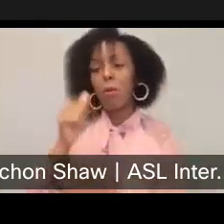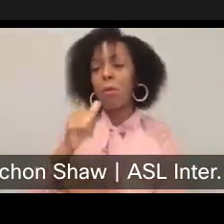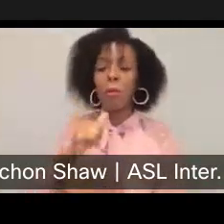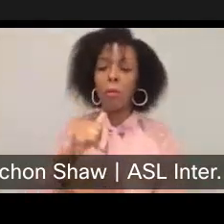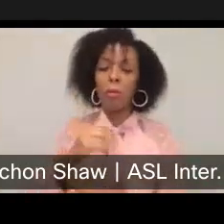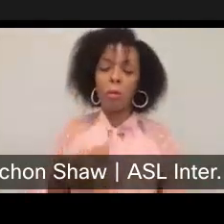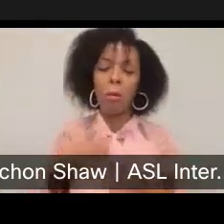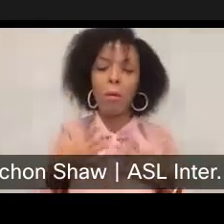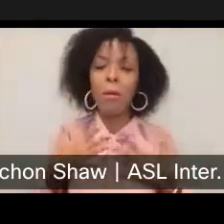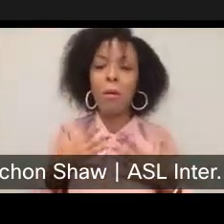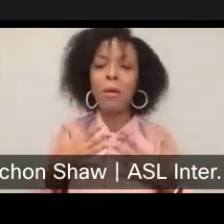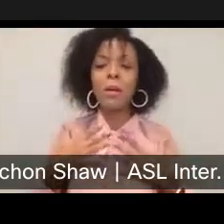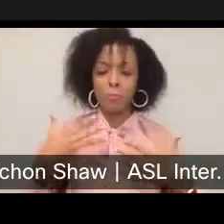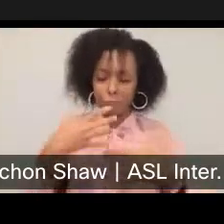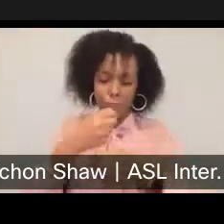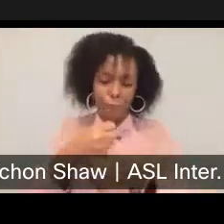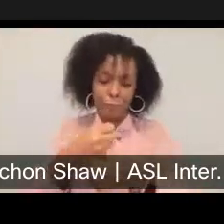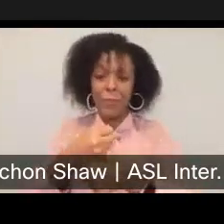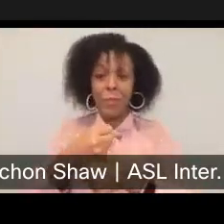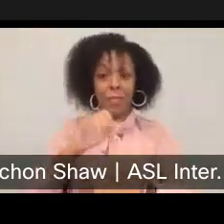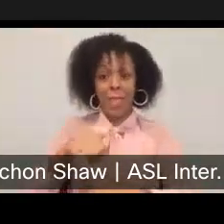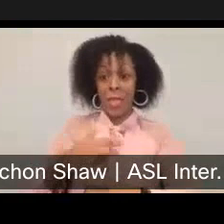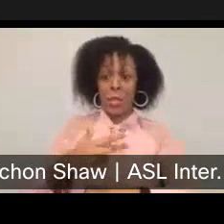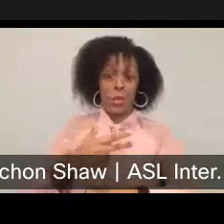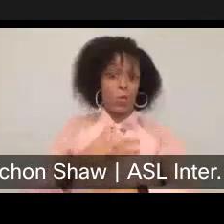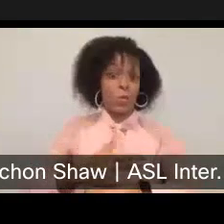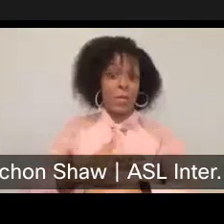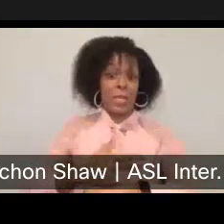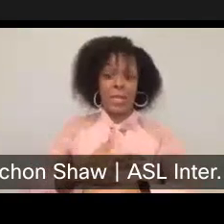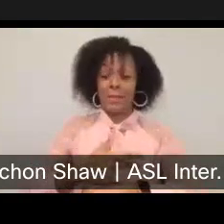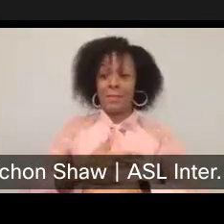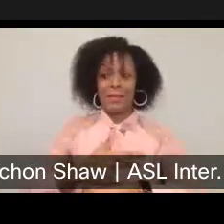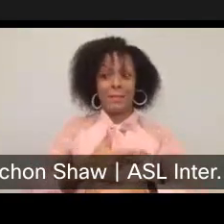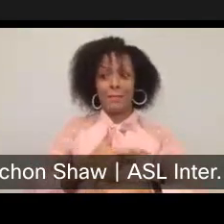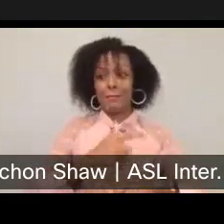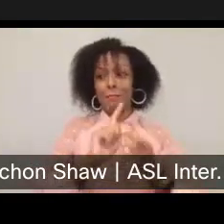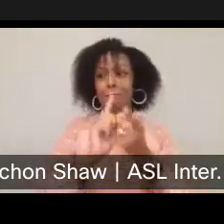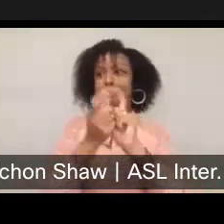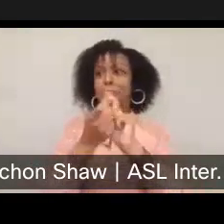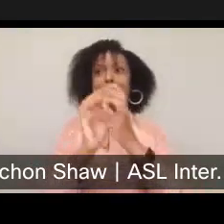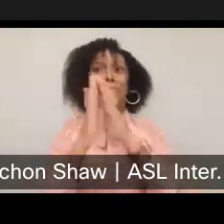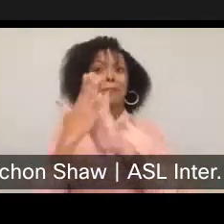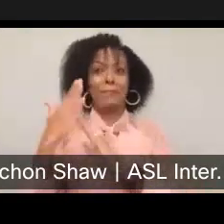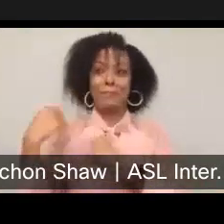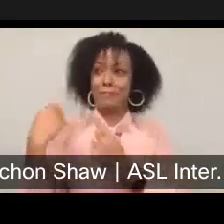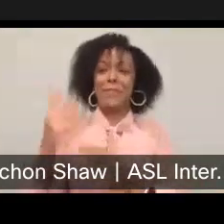those 3 days turned into close to 50 years. And so as I came in,